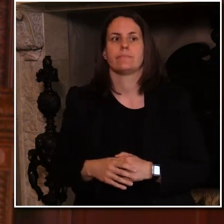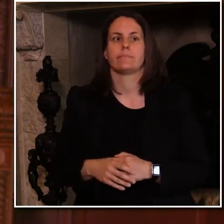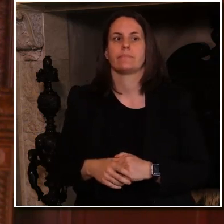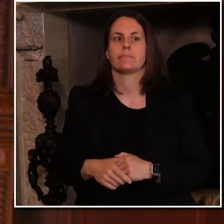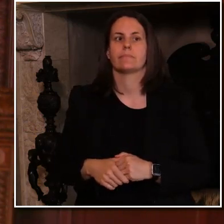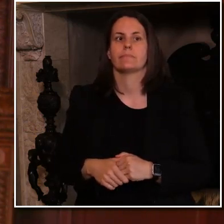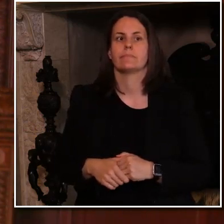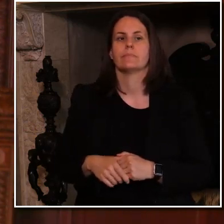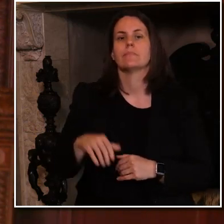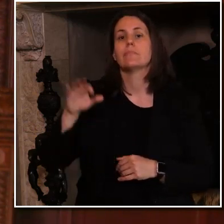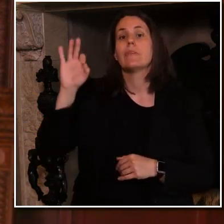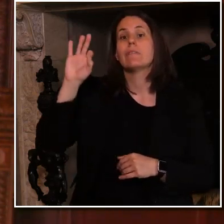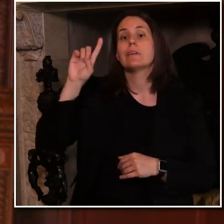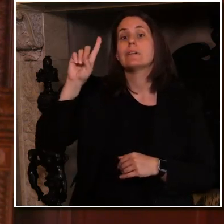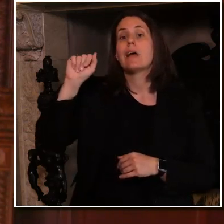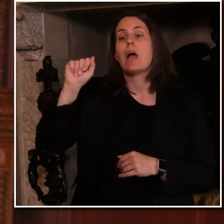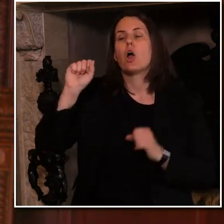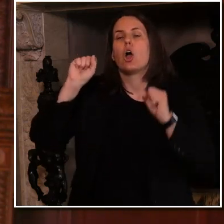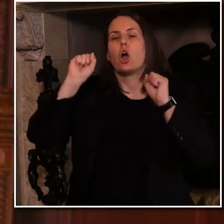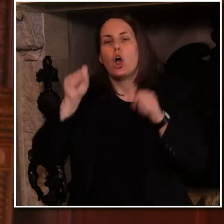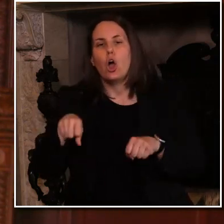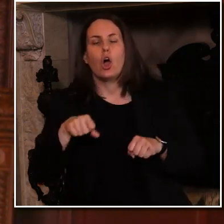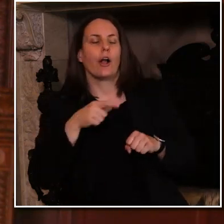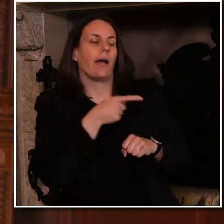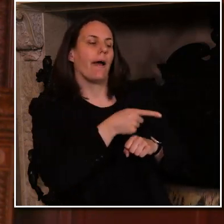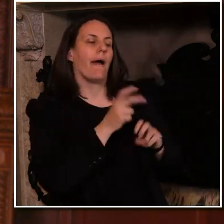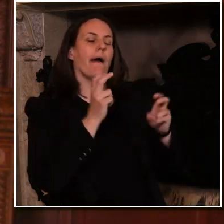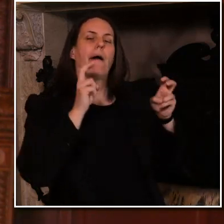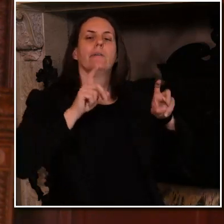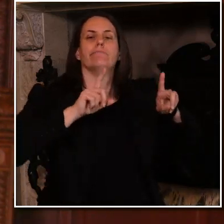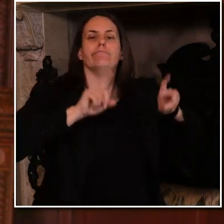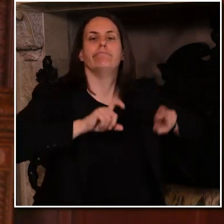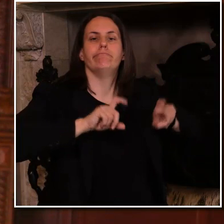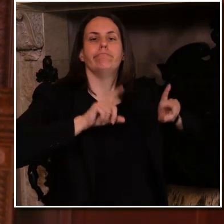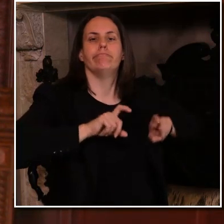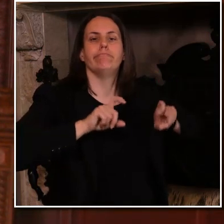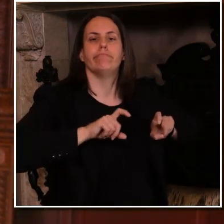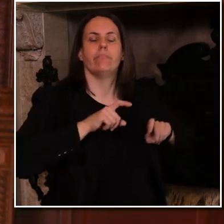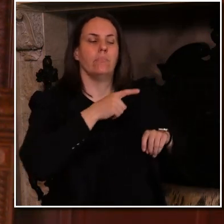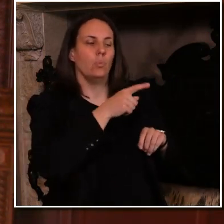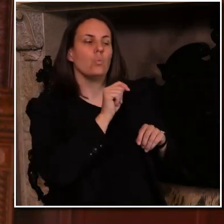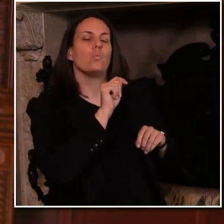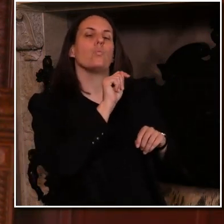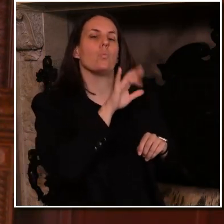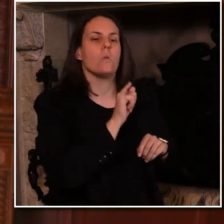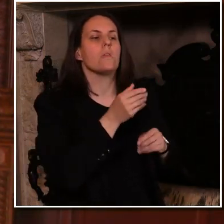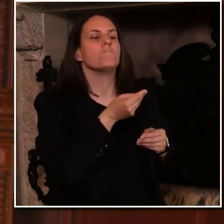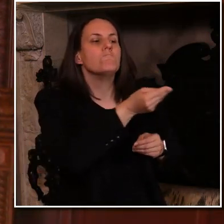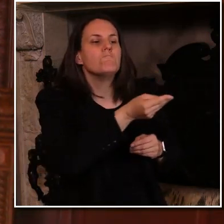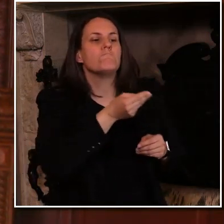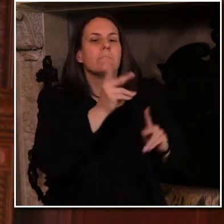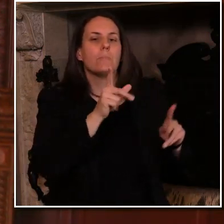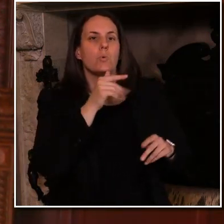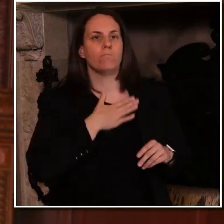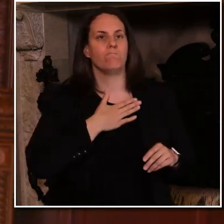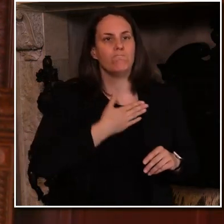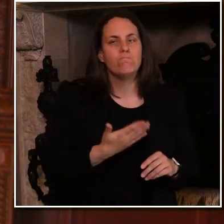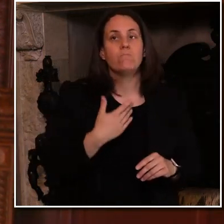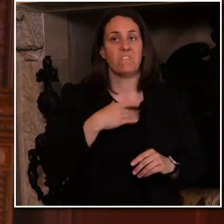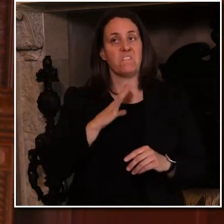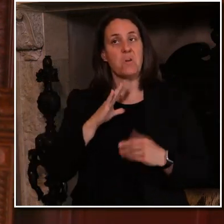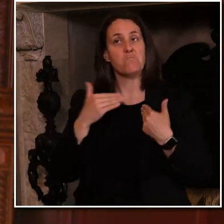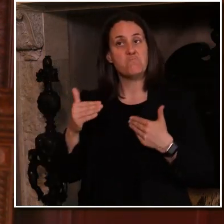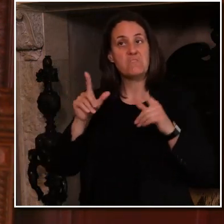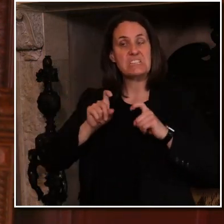participating in a clinical trial, understanding that it's not an accepted standard of care, but it shows promise. And number